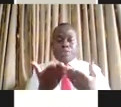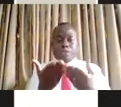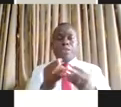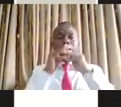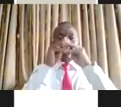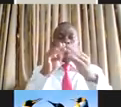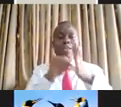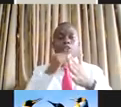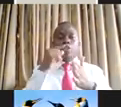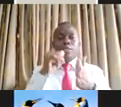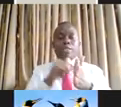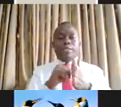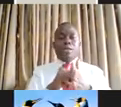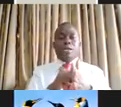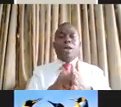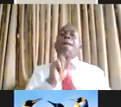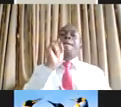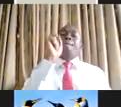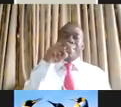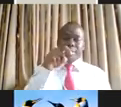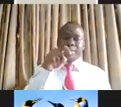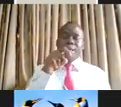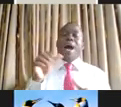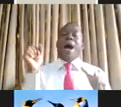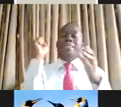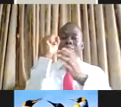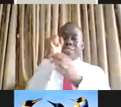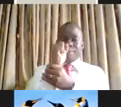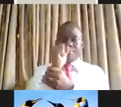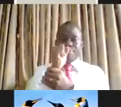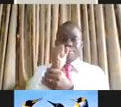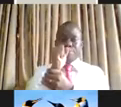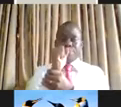ensure the attainment of the economic